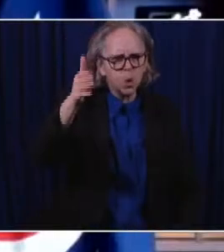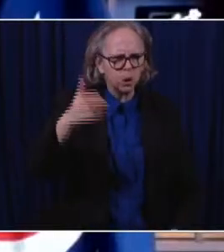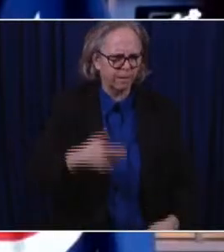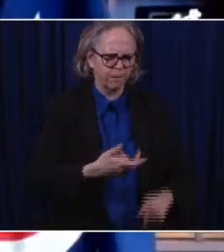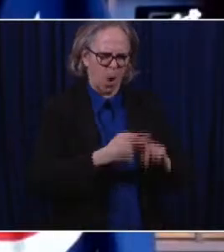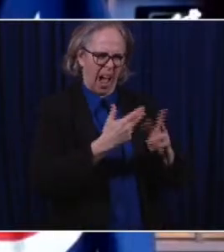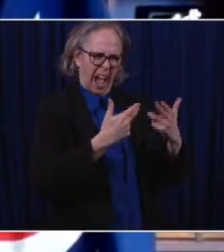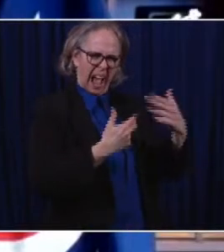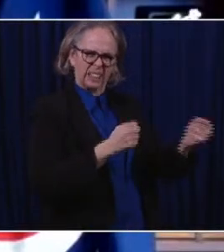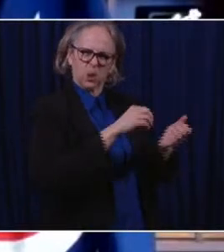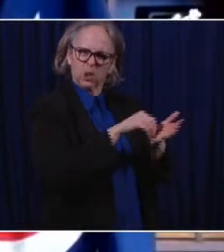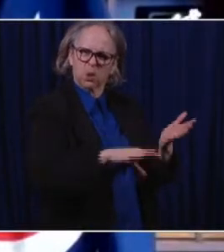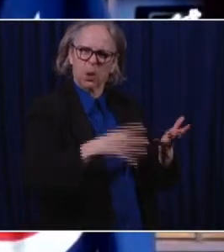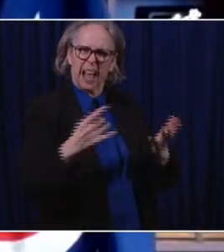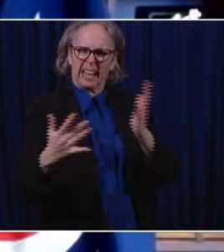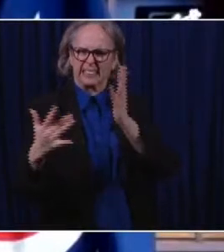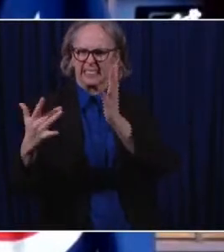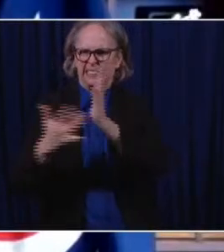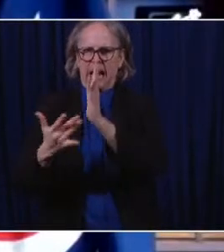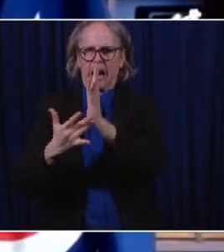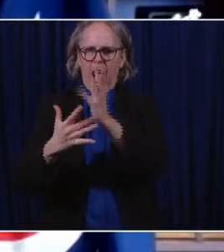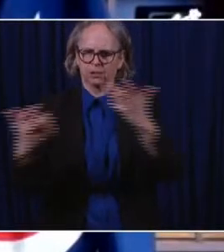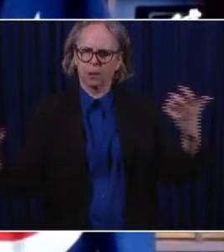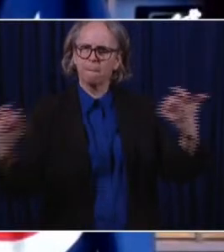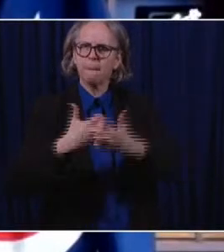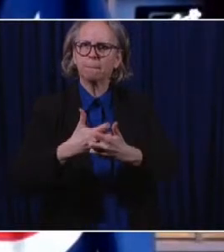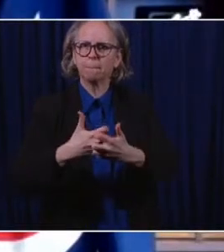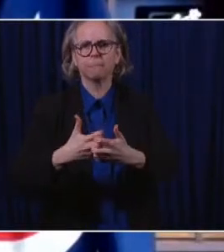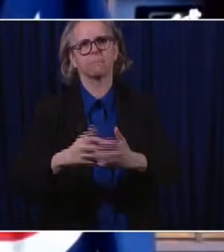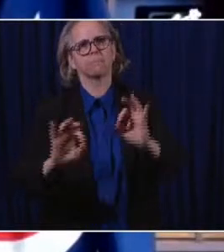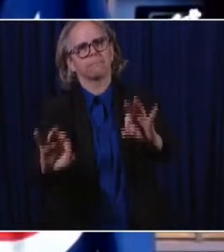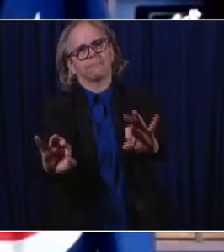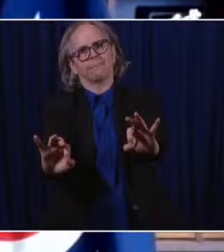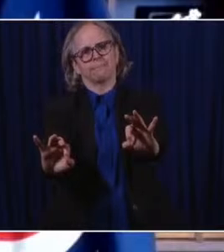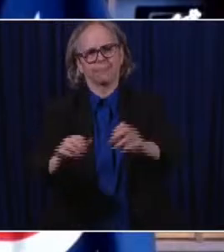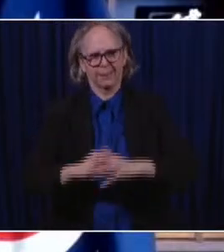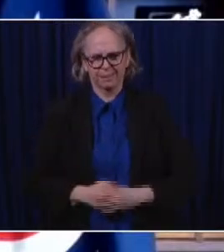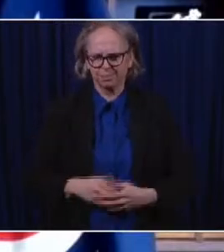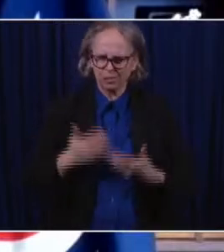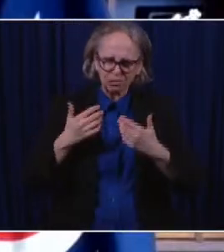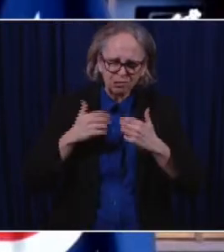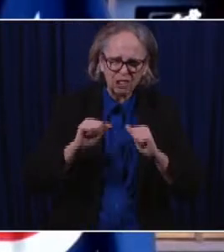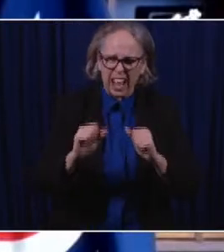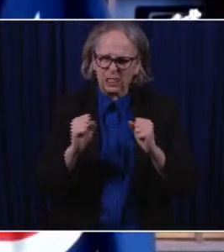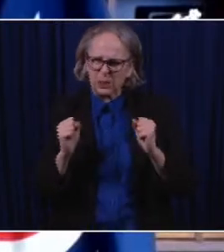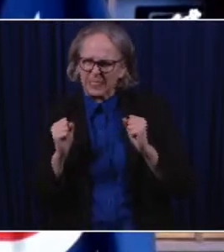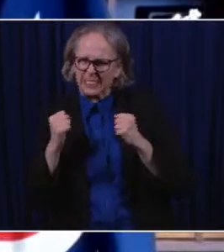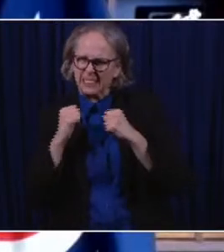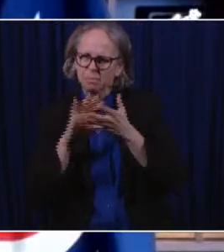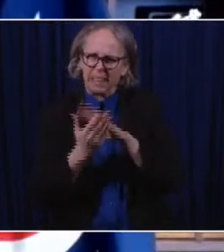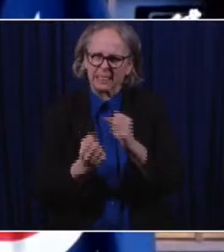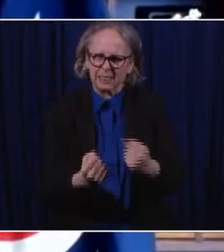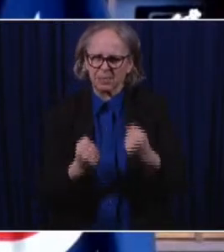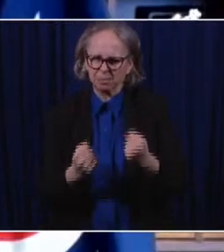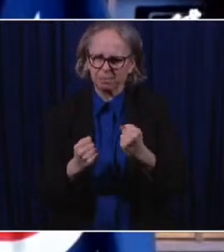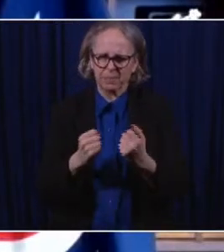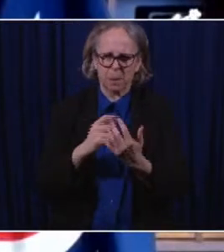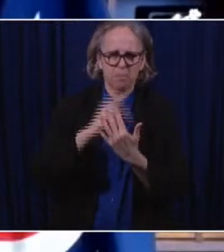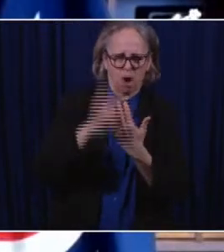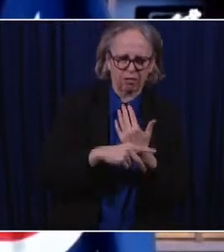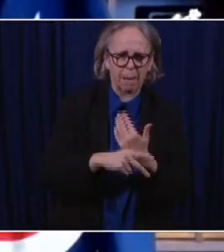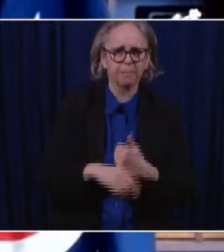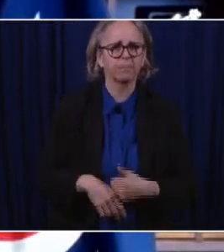like, and we are aligning this aggressively through this pilot program. And then finally, Governor, I want to